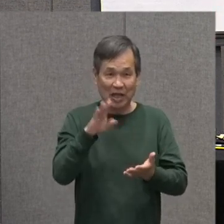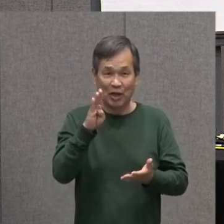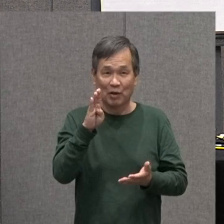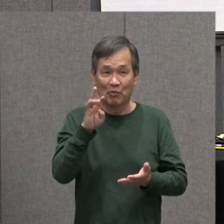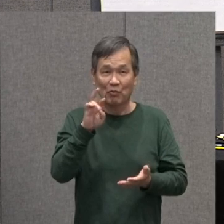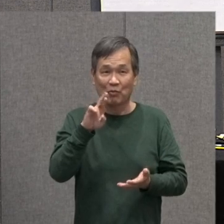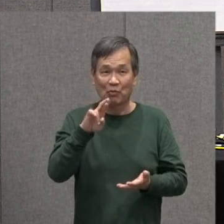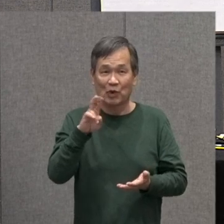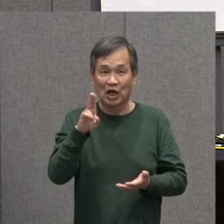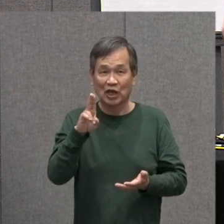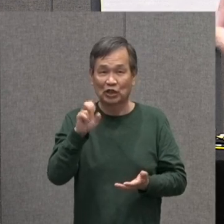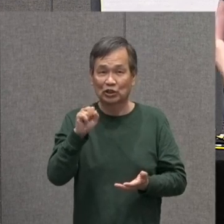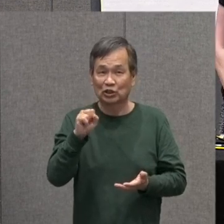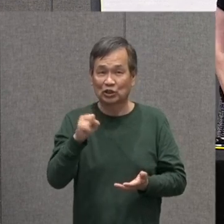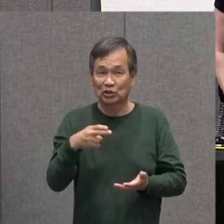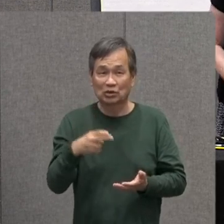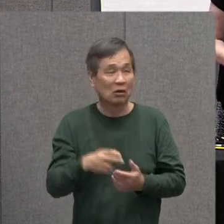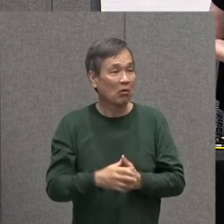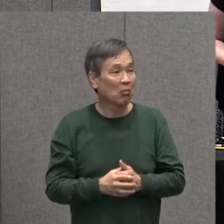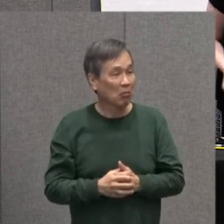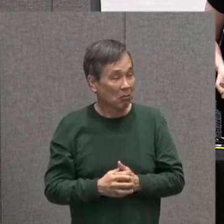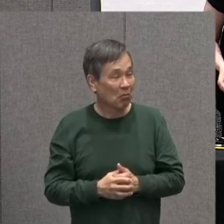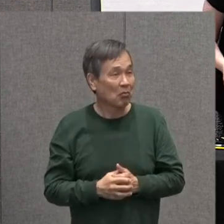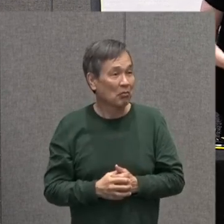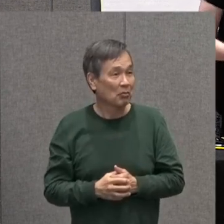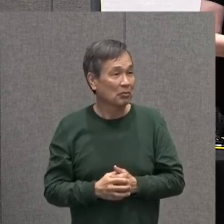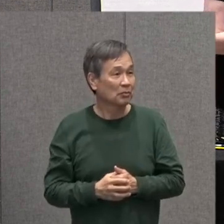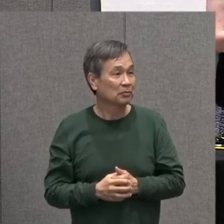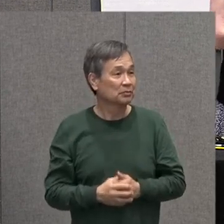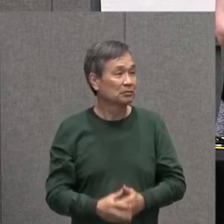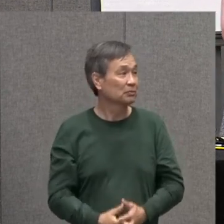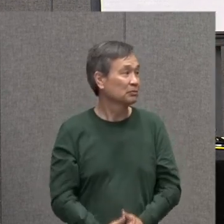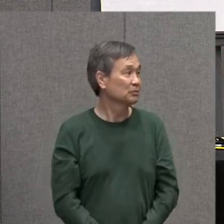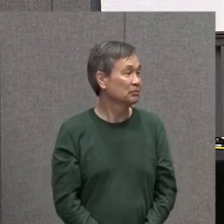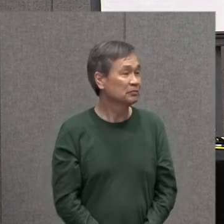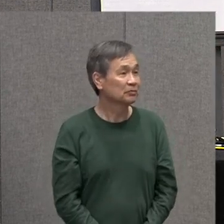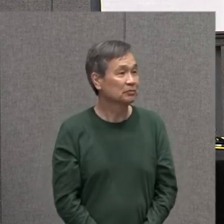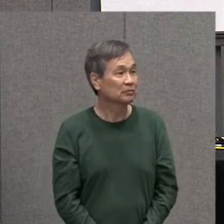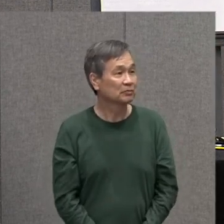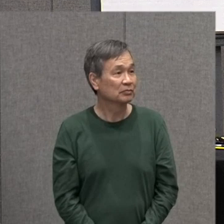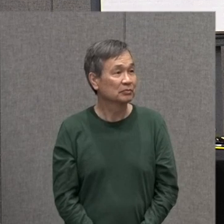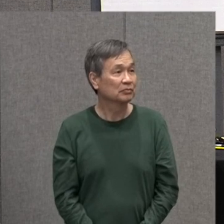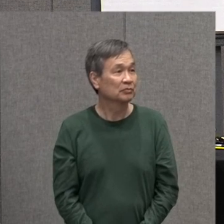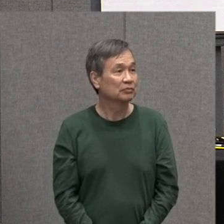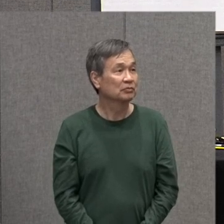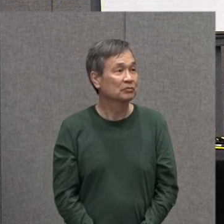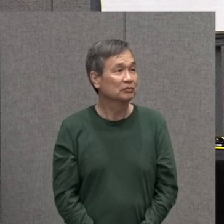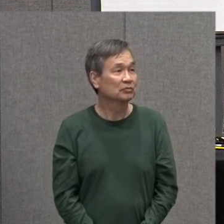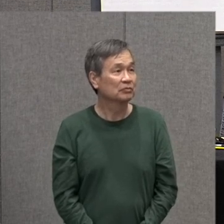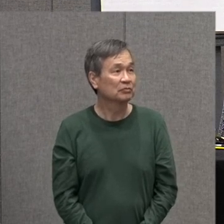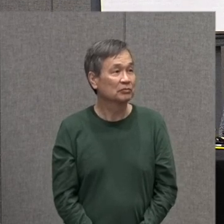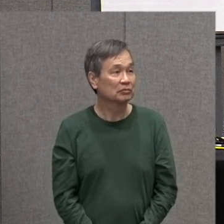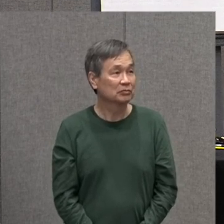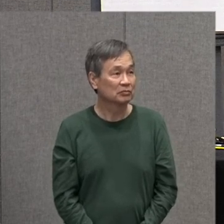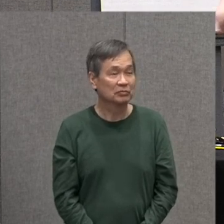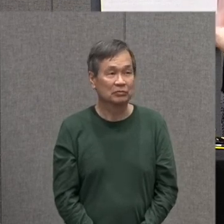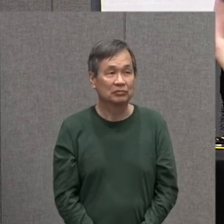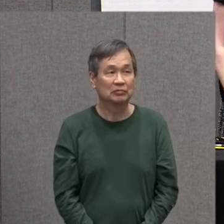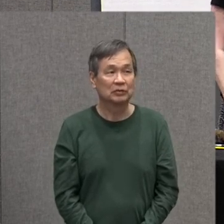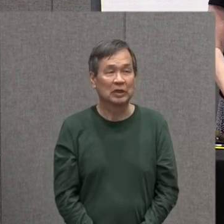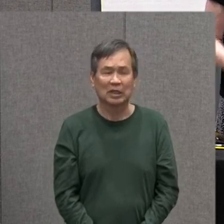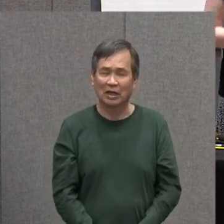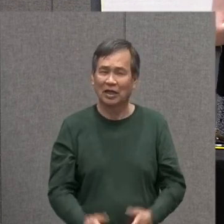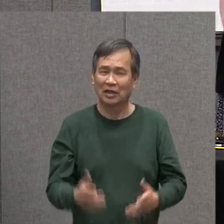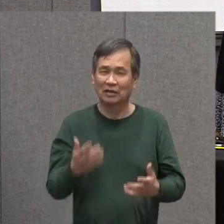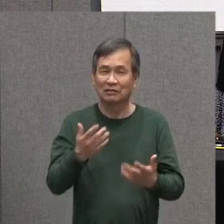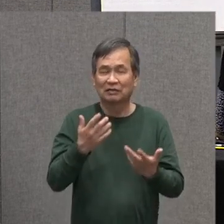So that's then awesome. You can add that. Where do I want to sort add of reminds that? Me of, you know, the guards that have those floops on the